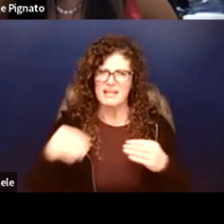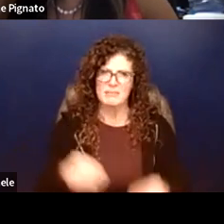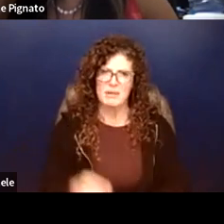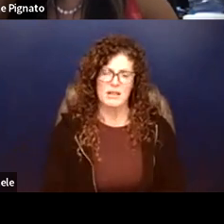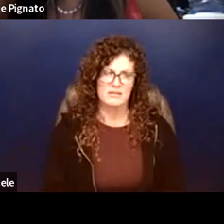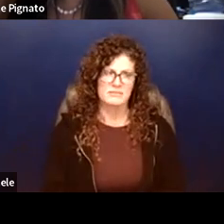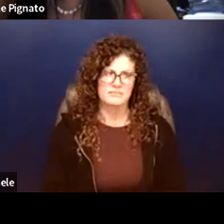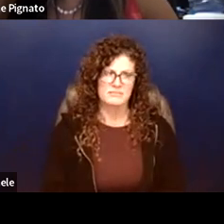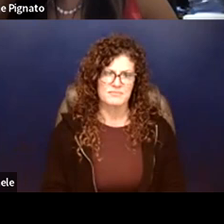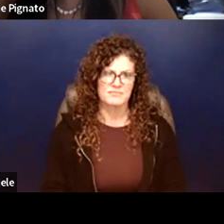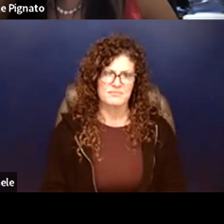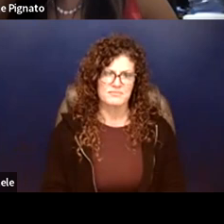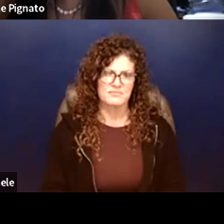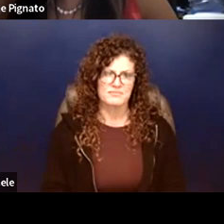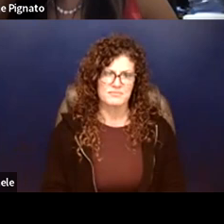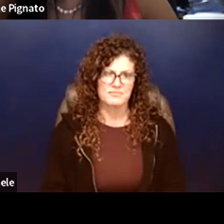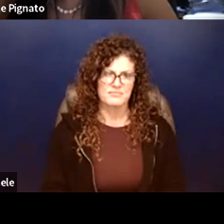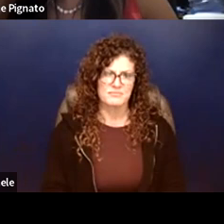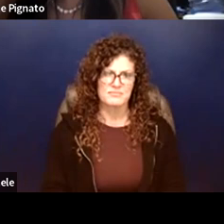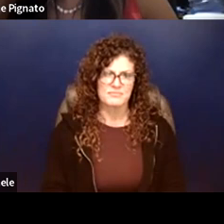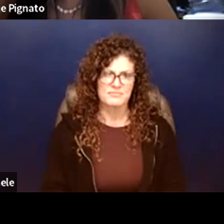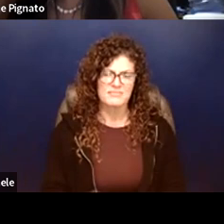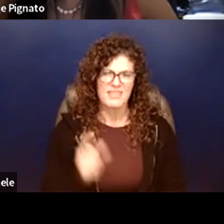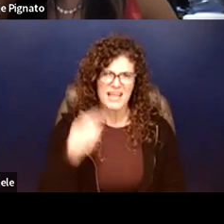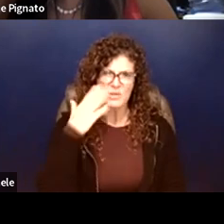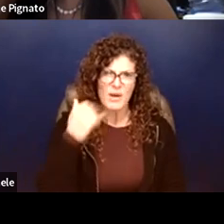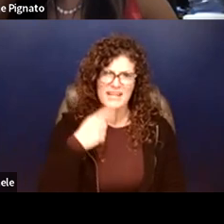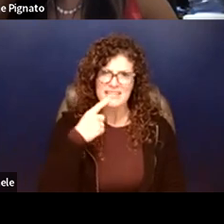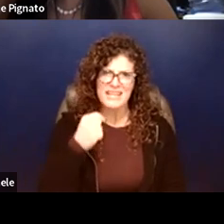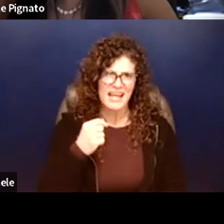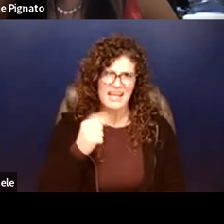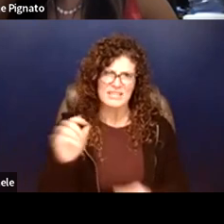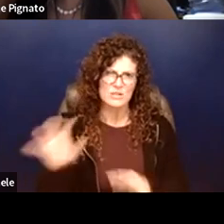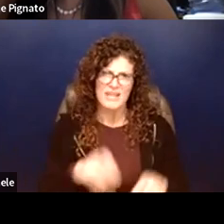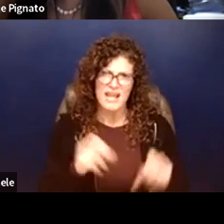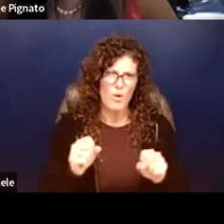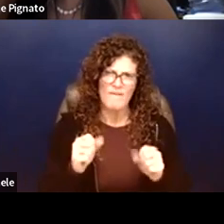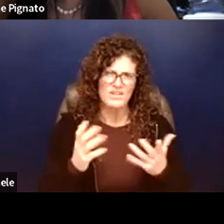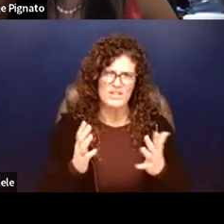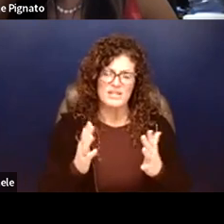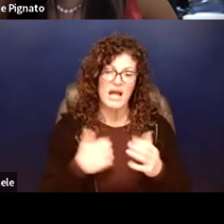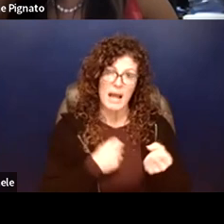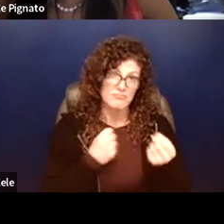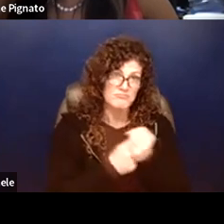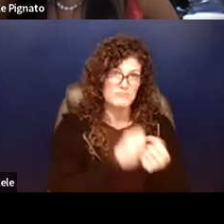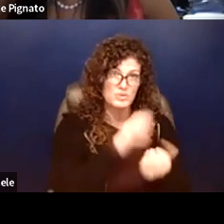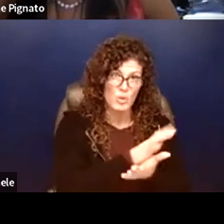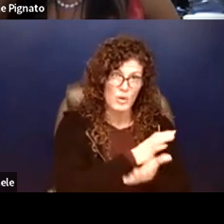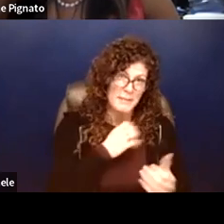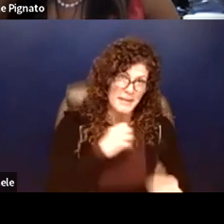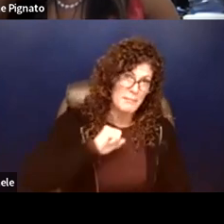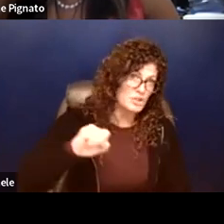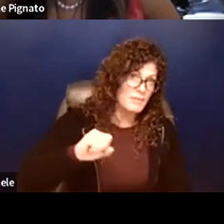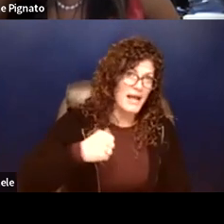terms of stability, which is what the DESE is saying, the reason why they're poised to take over. So I'm behind the school committee pushing back. I